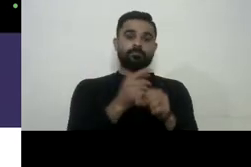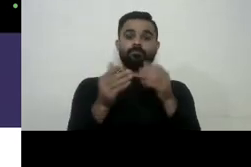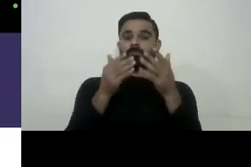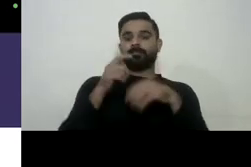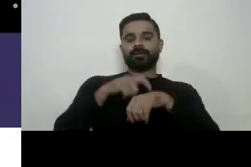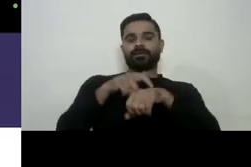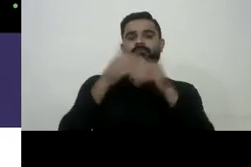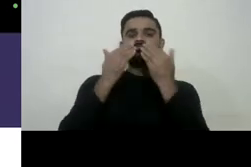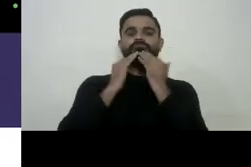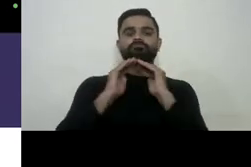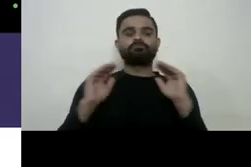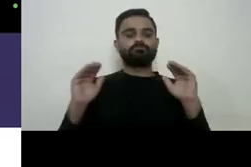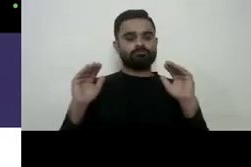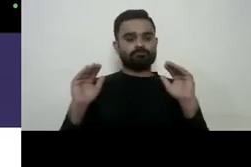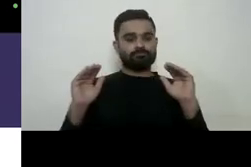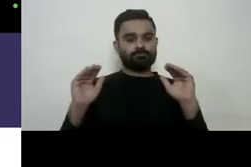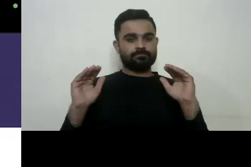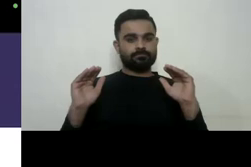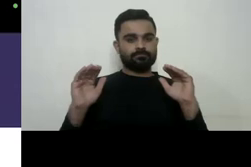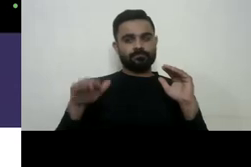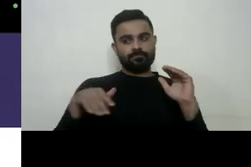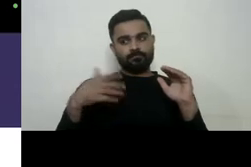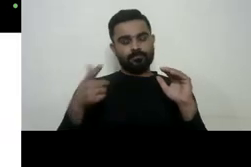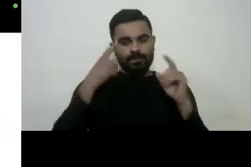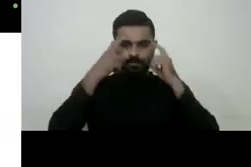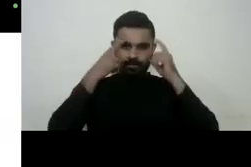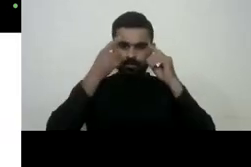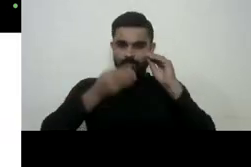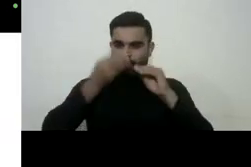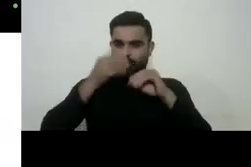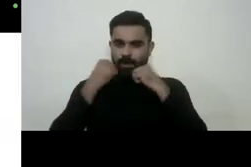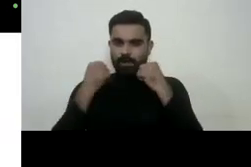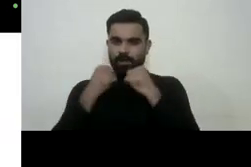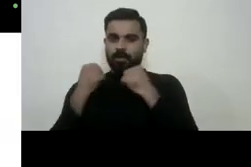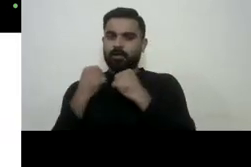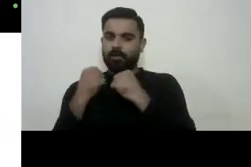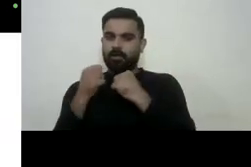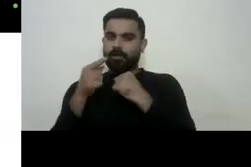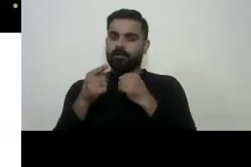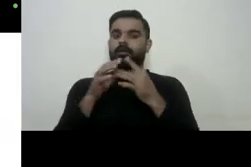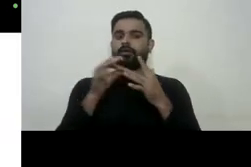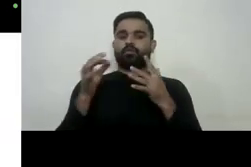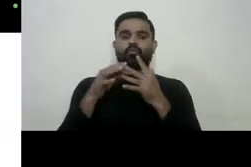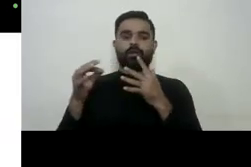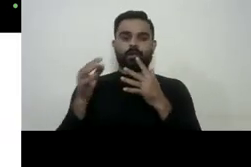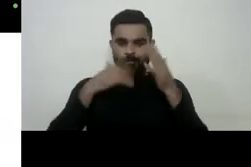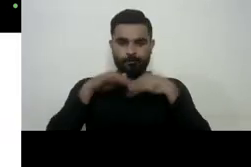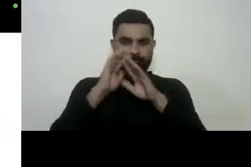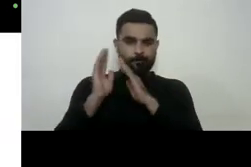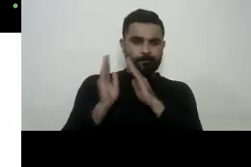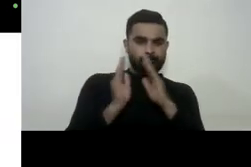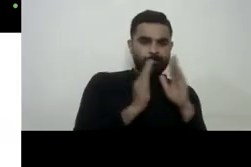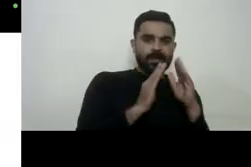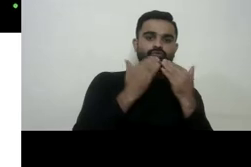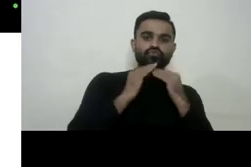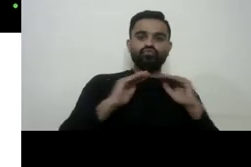by the students. And can you think of some more activities that can also go with this strategy where students are